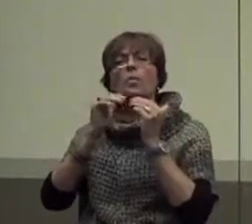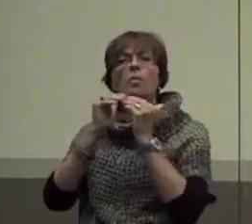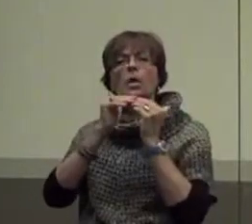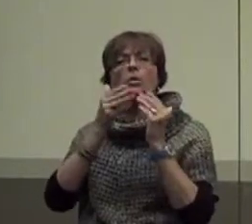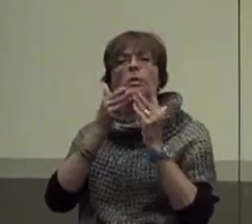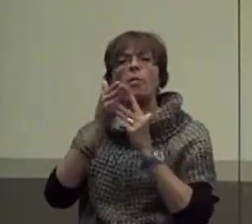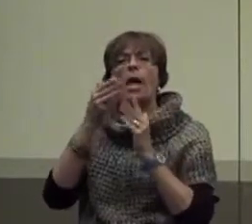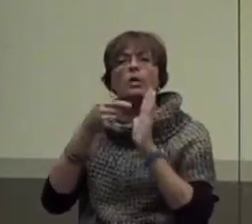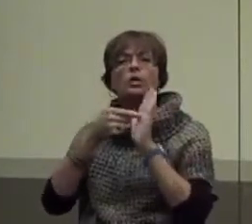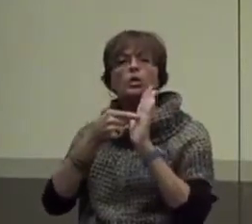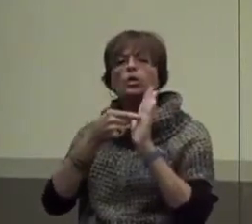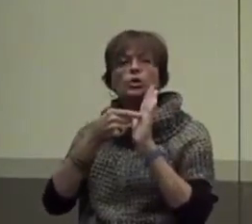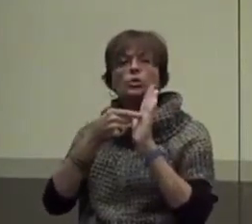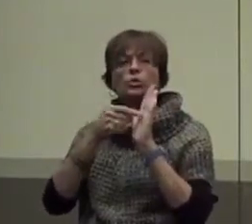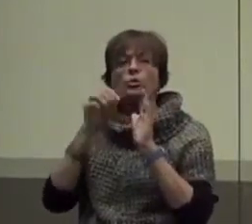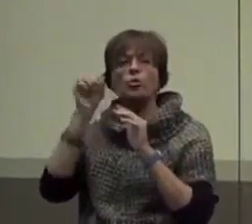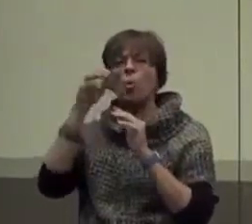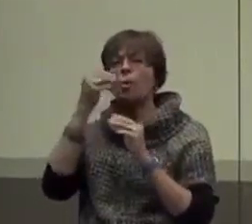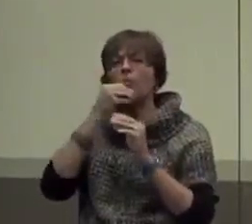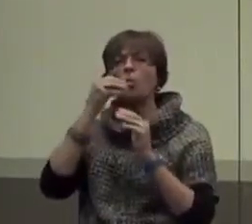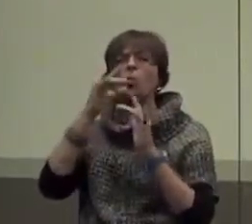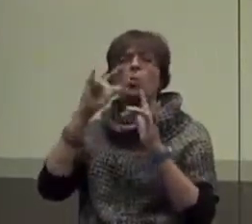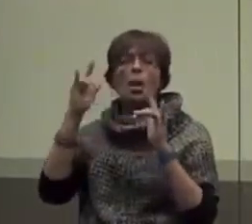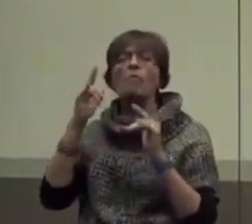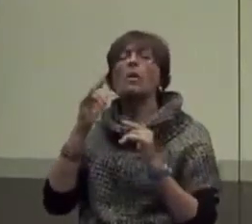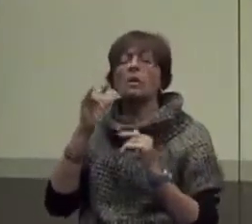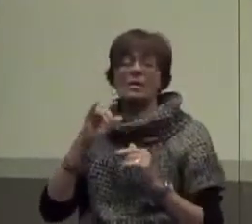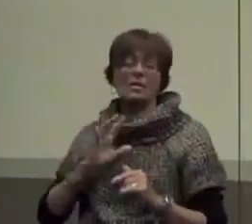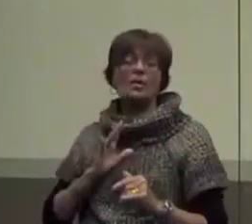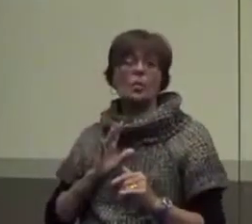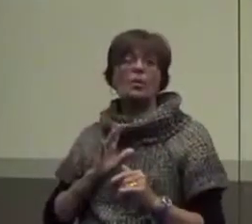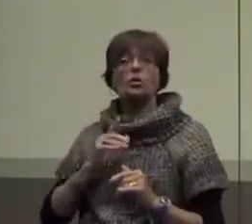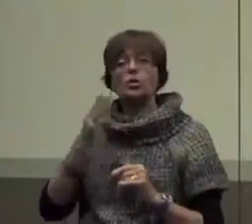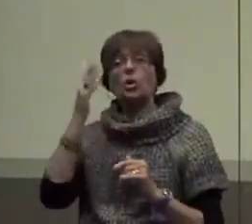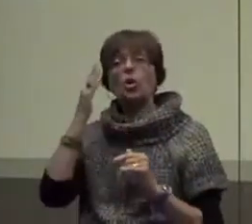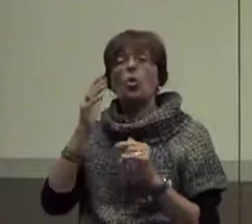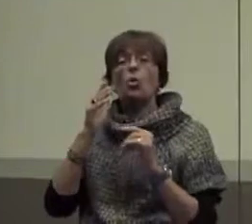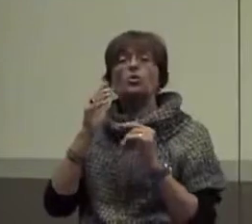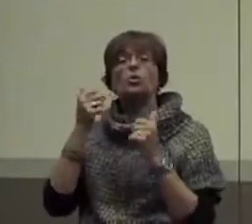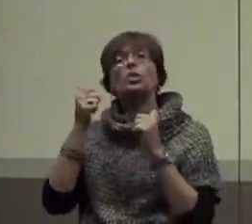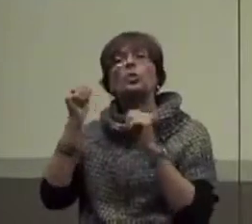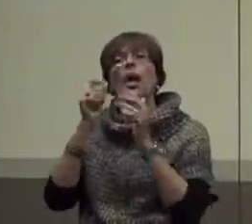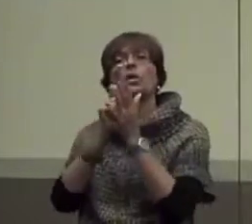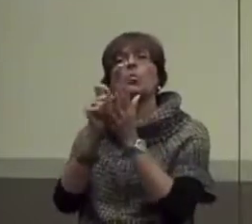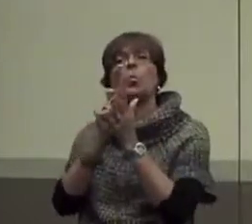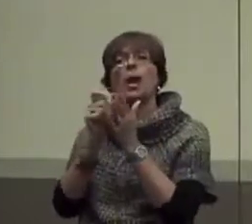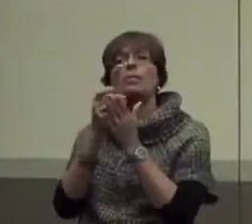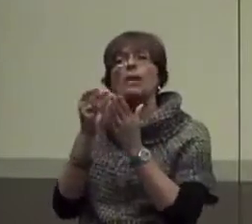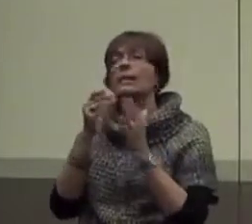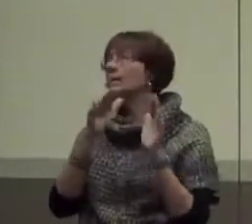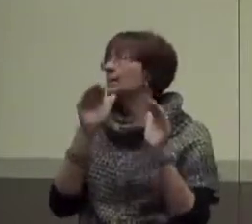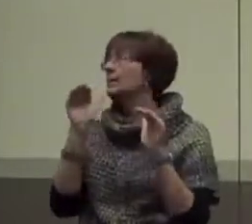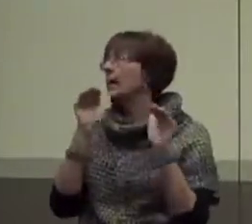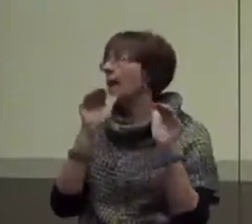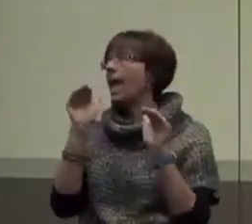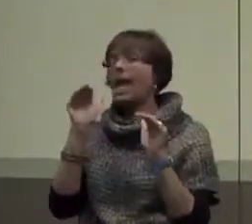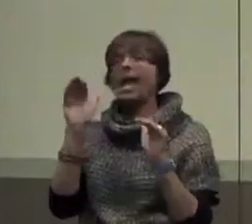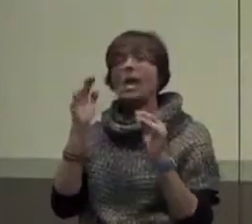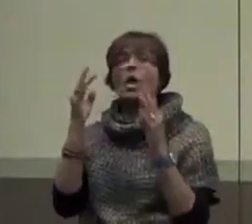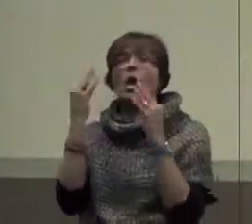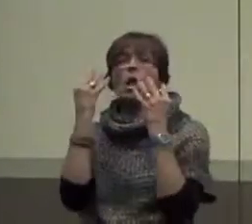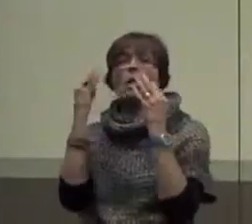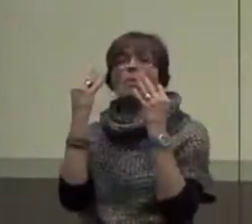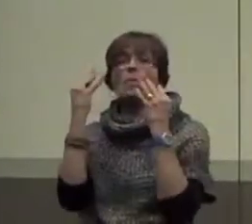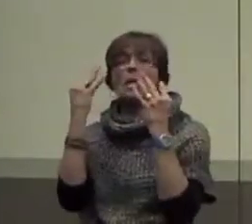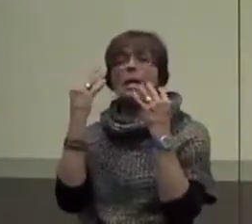showing them her food, etc., or whatever it is. So that's a great thing to note, right? She tried the right things, in a sense. She's like, hey guys, you know, look at